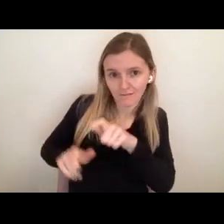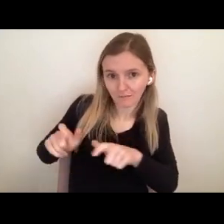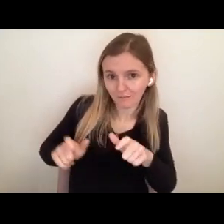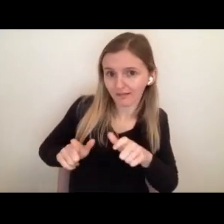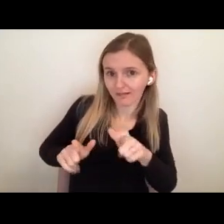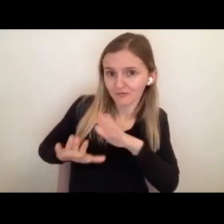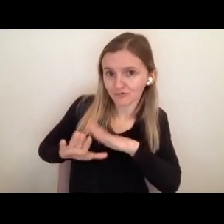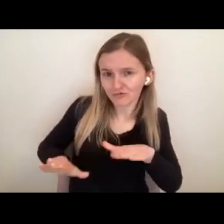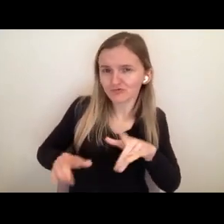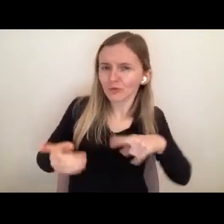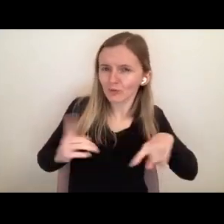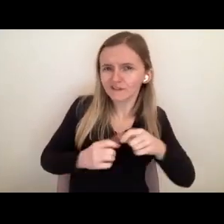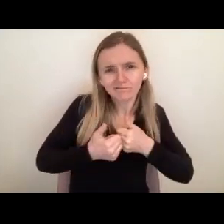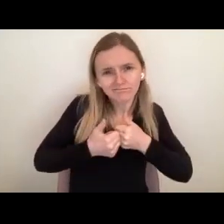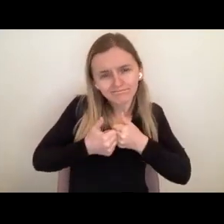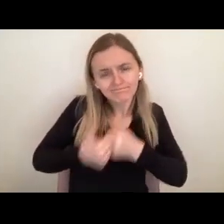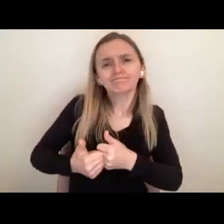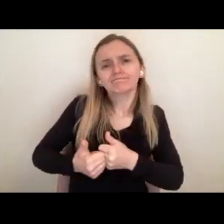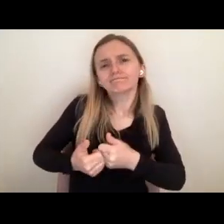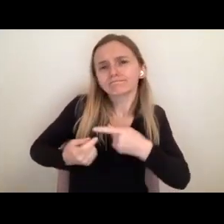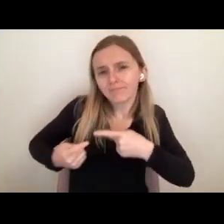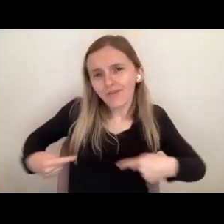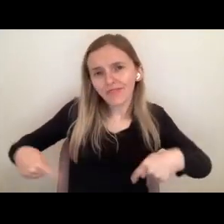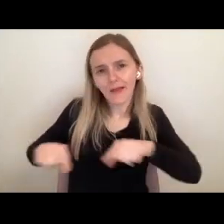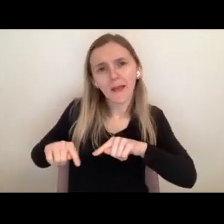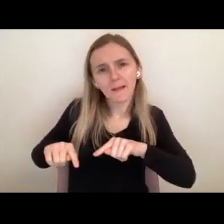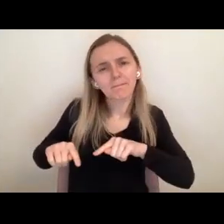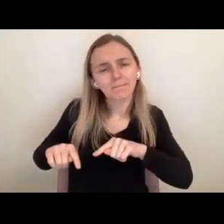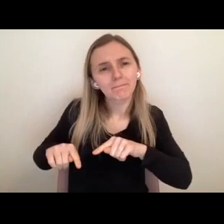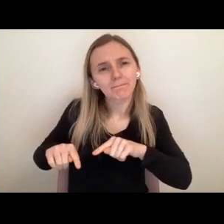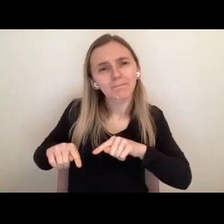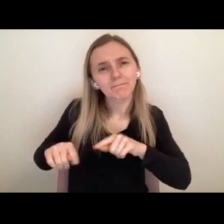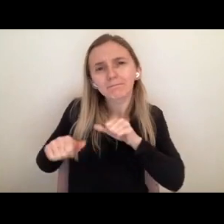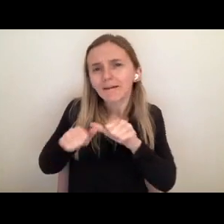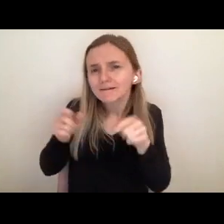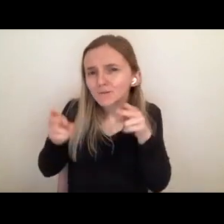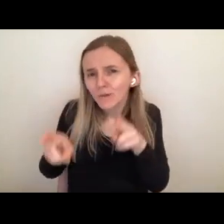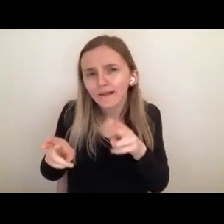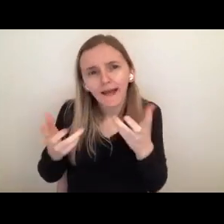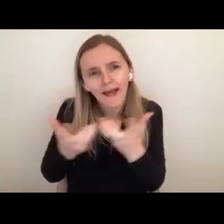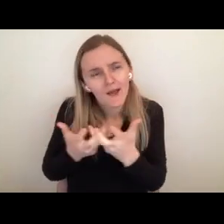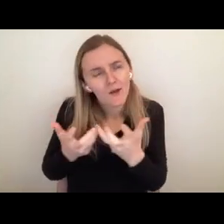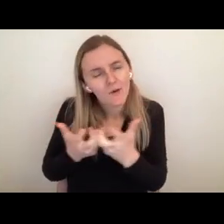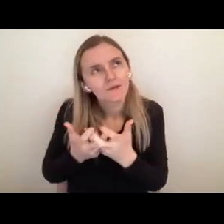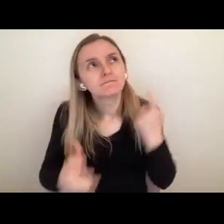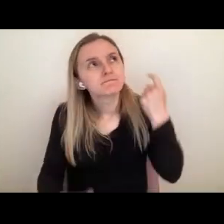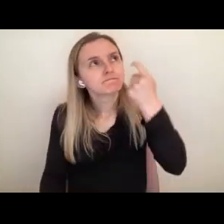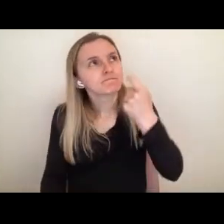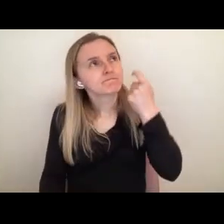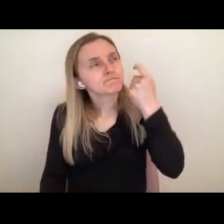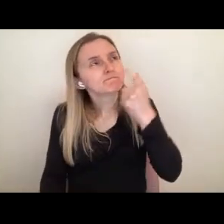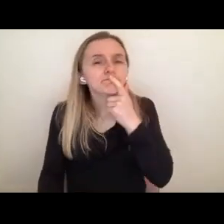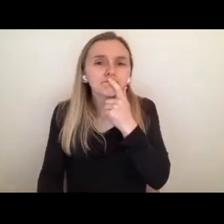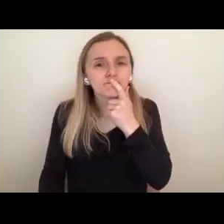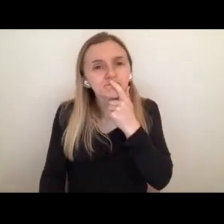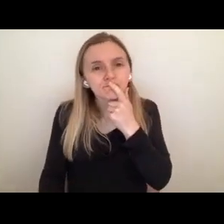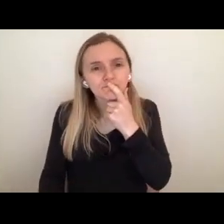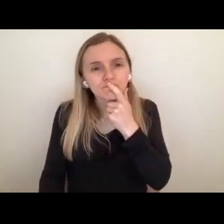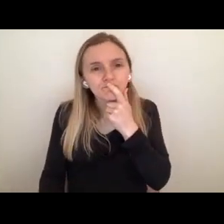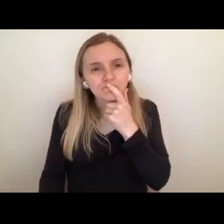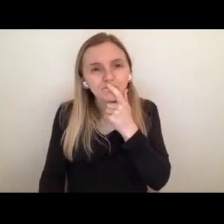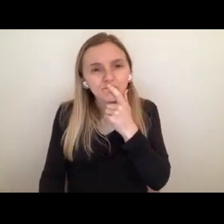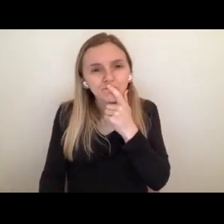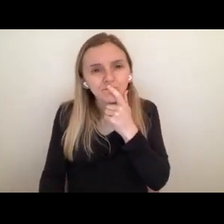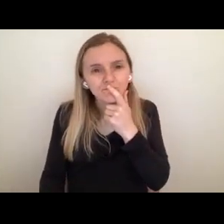here. And then how do I do that? I think if there's one small, so that's kind of